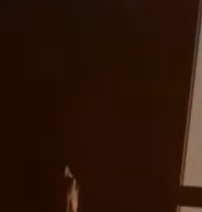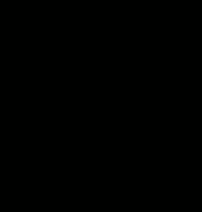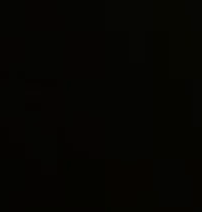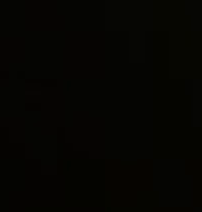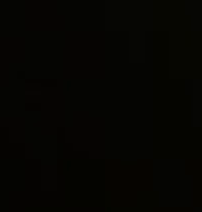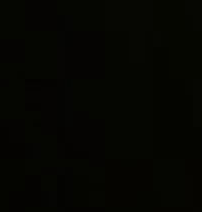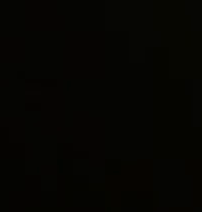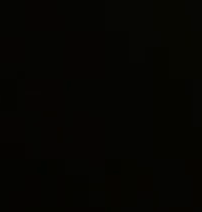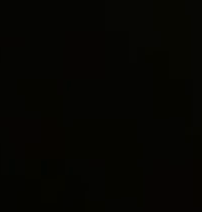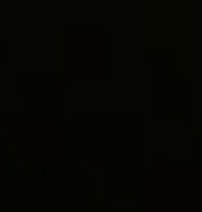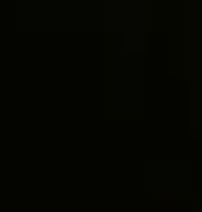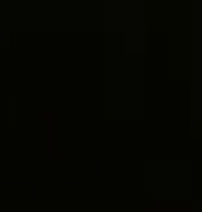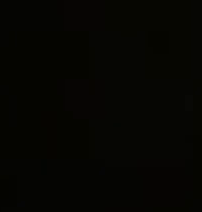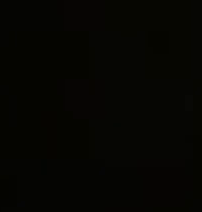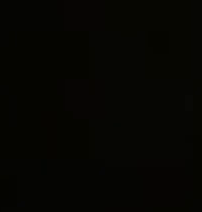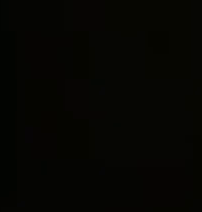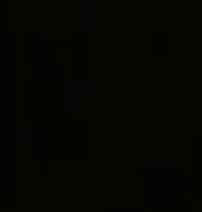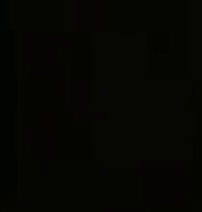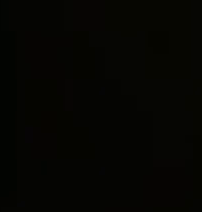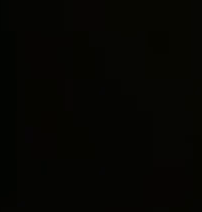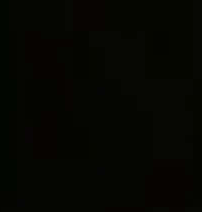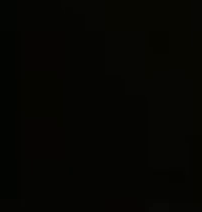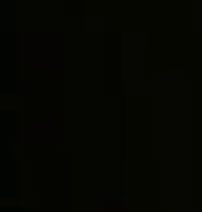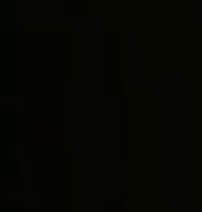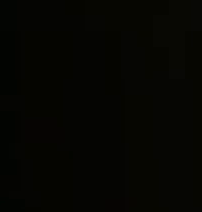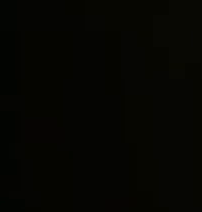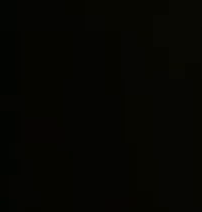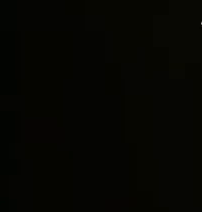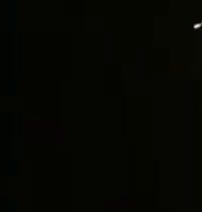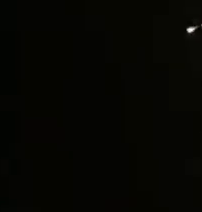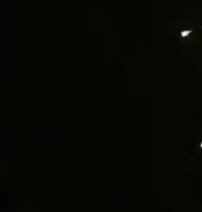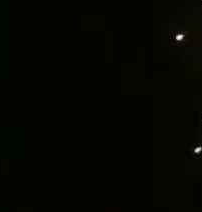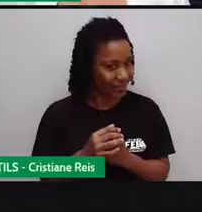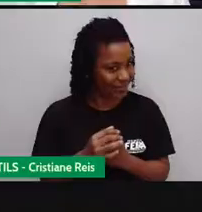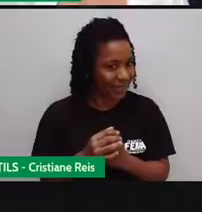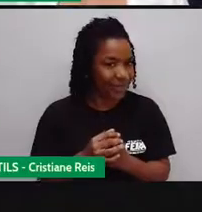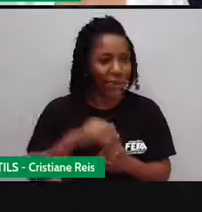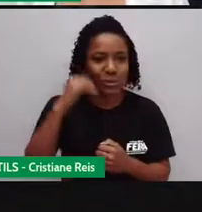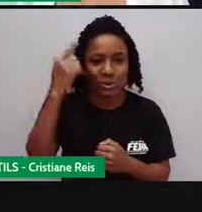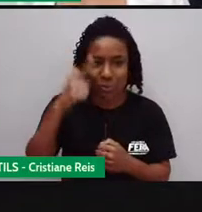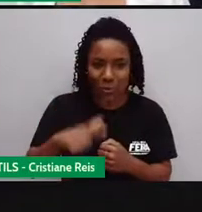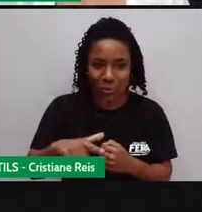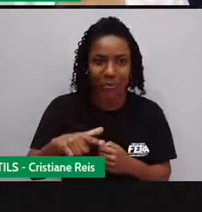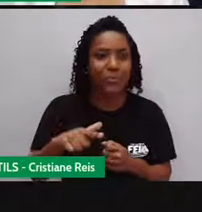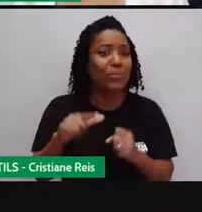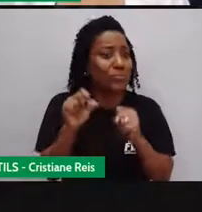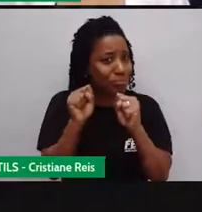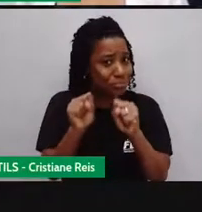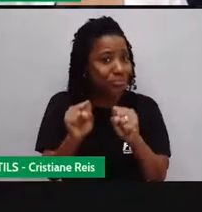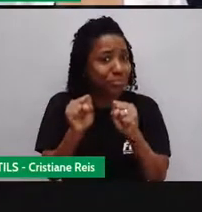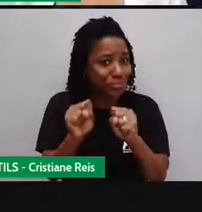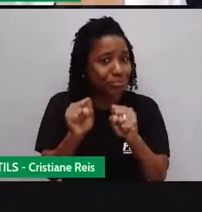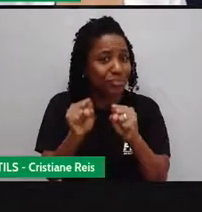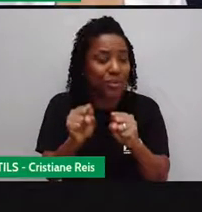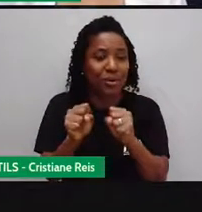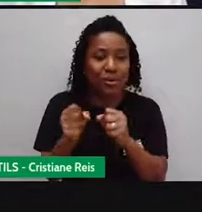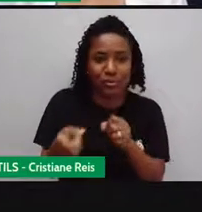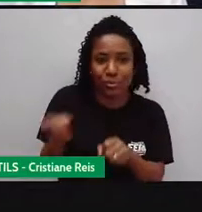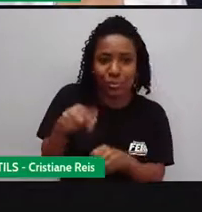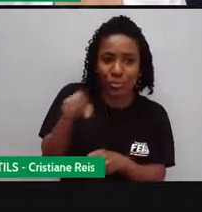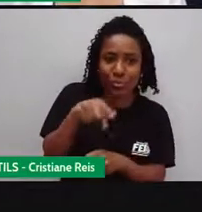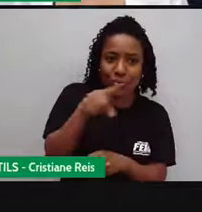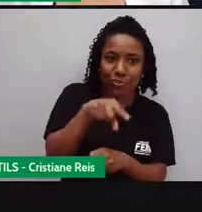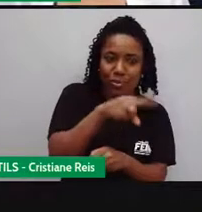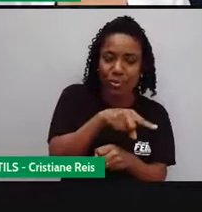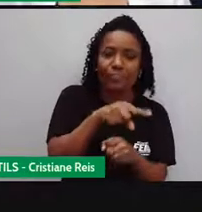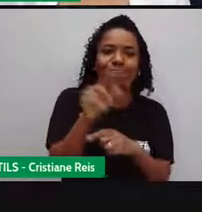And the Olympic rings can be considered a symbol of peace throughout the world. You can also watch this video,